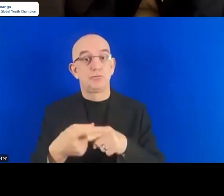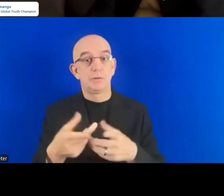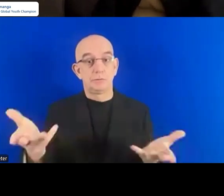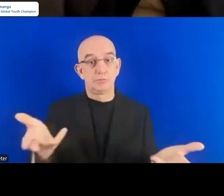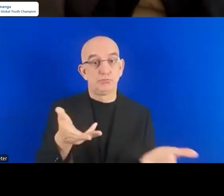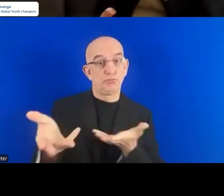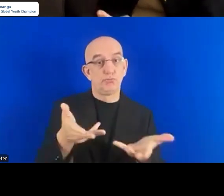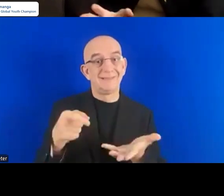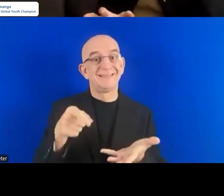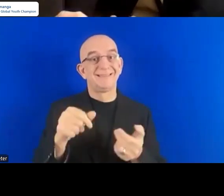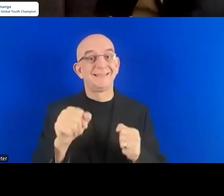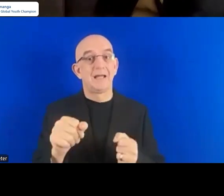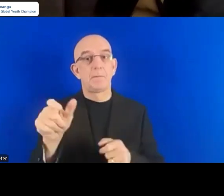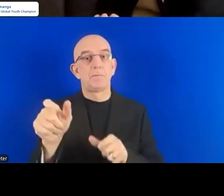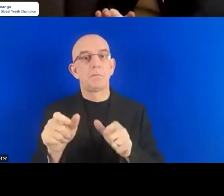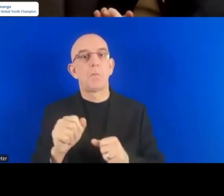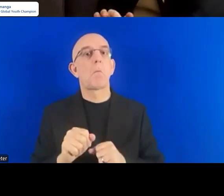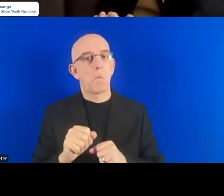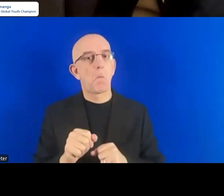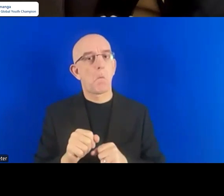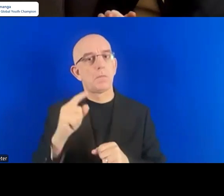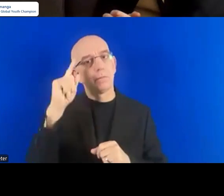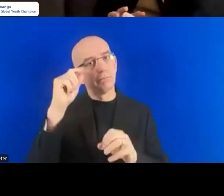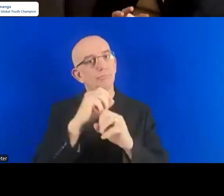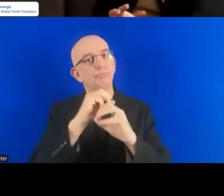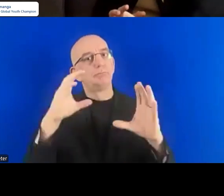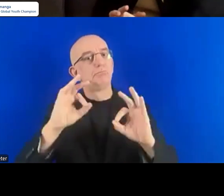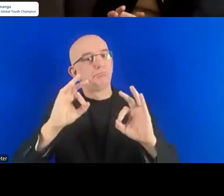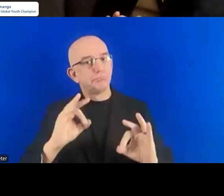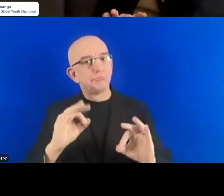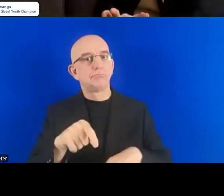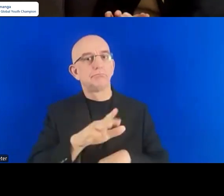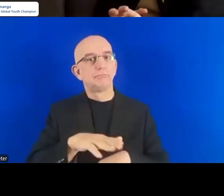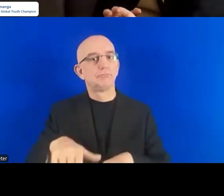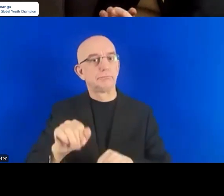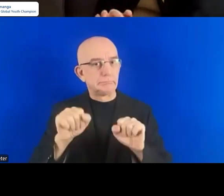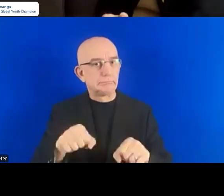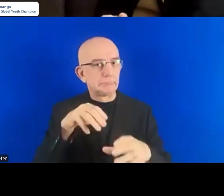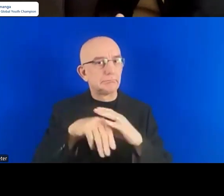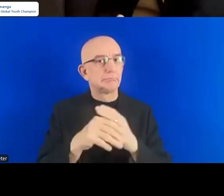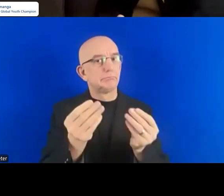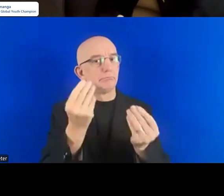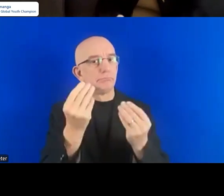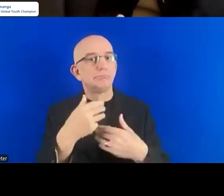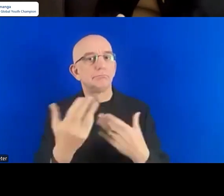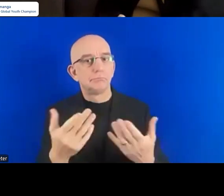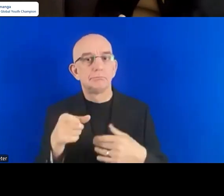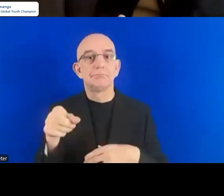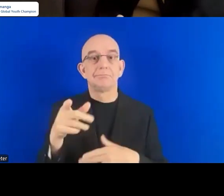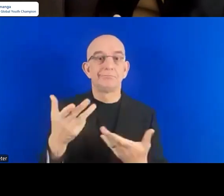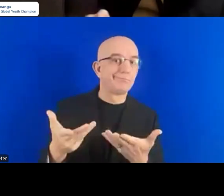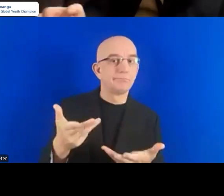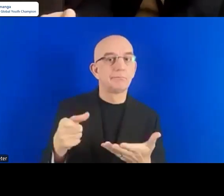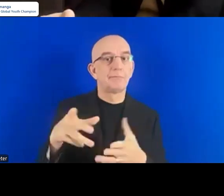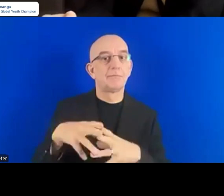parents, but also with the school management boards, with the government, and also with the school teachers. And they provided guidance because they also had their